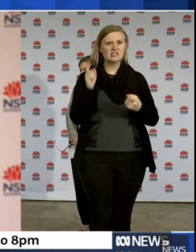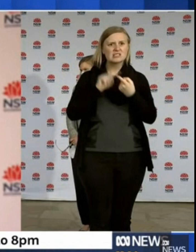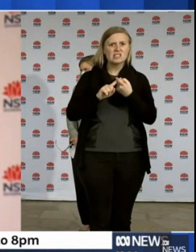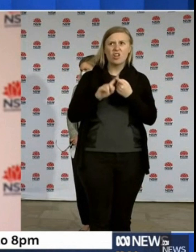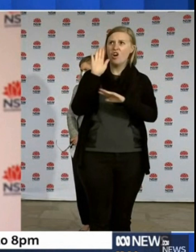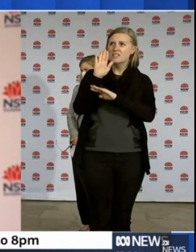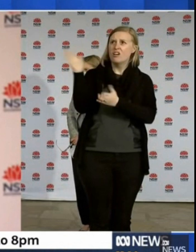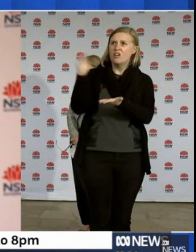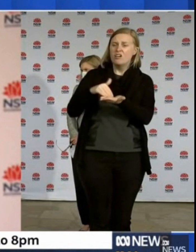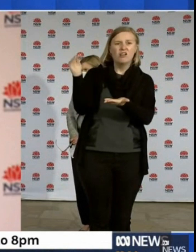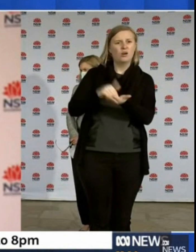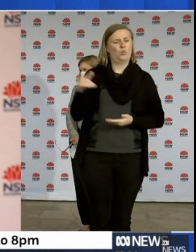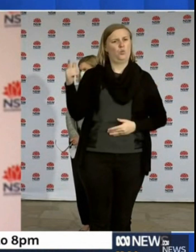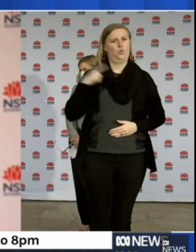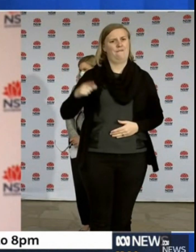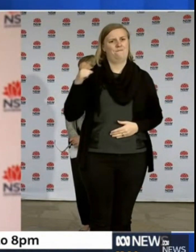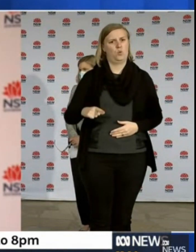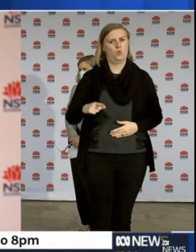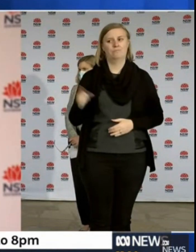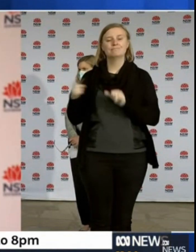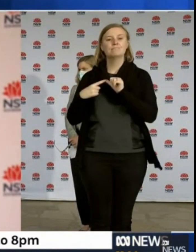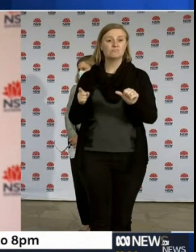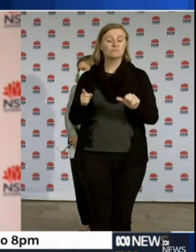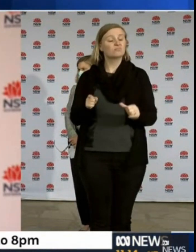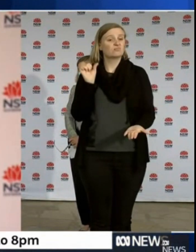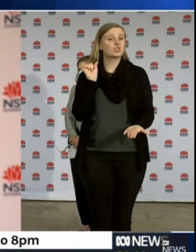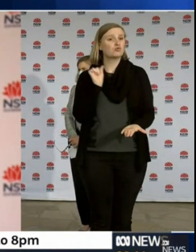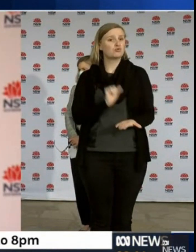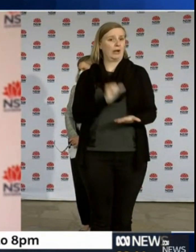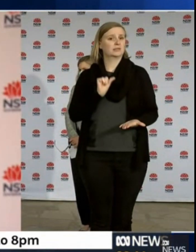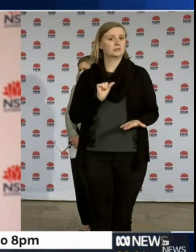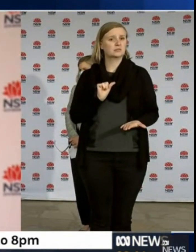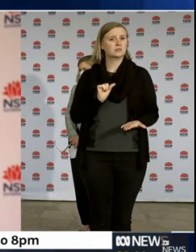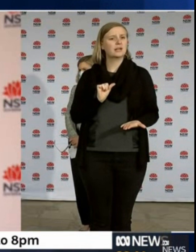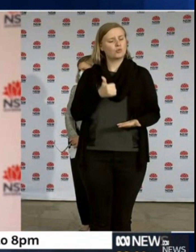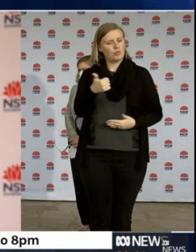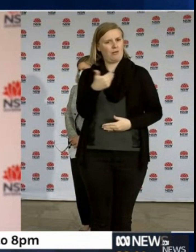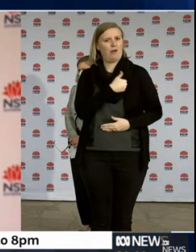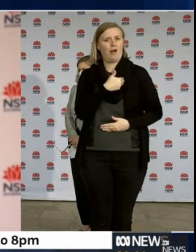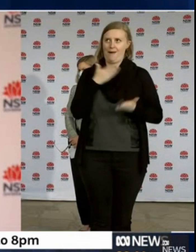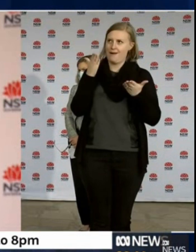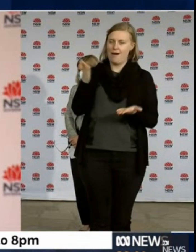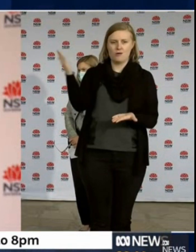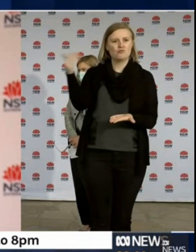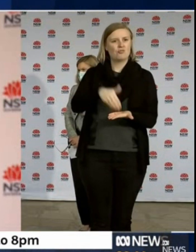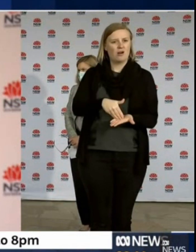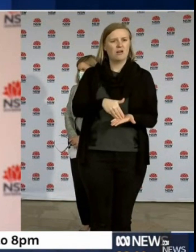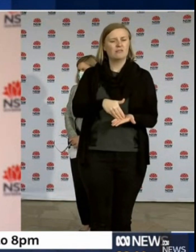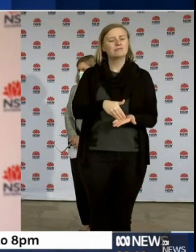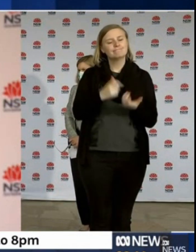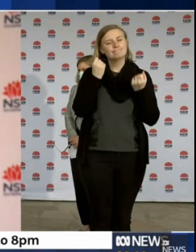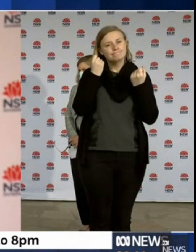is exempt? Well, we are doing that because it's the right thing to do. It's the compassionate thing to do.